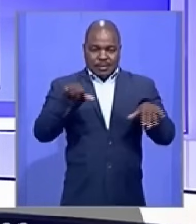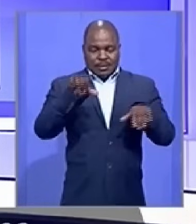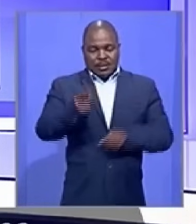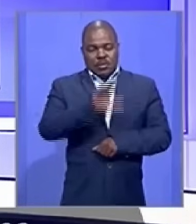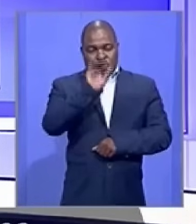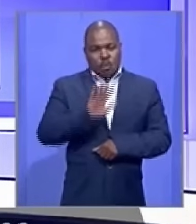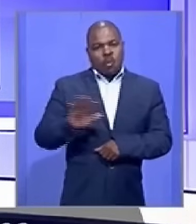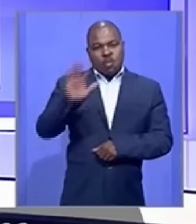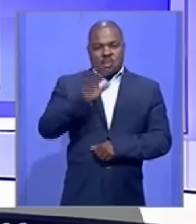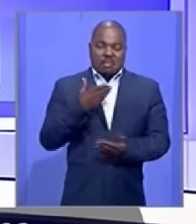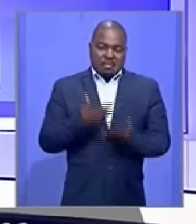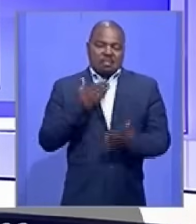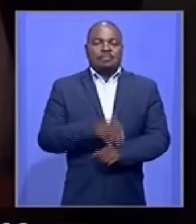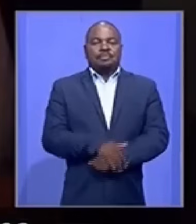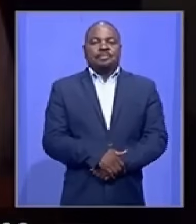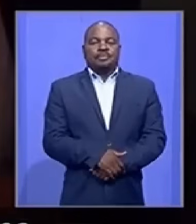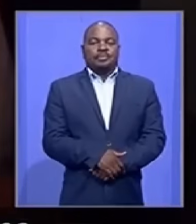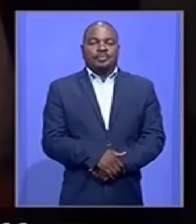ena.